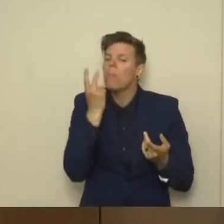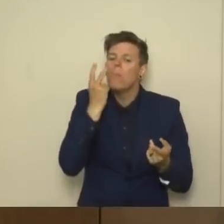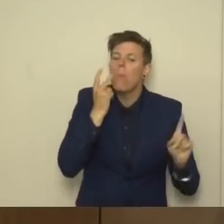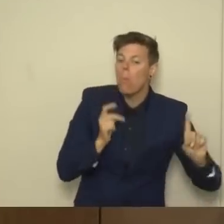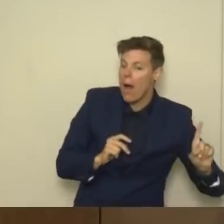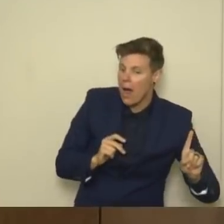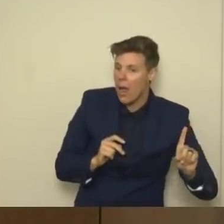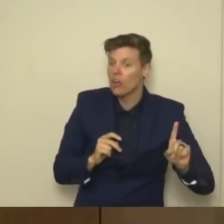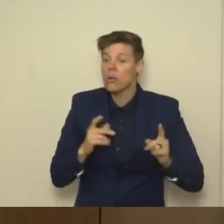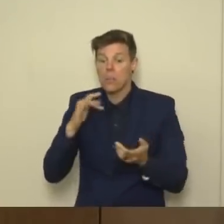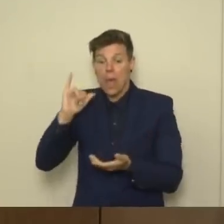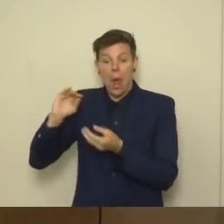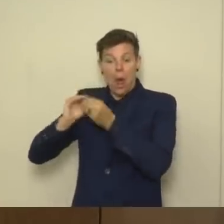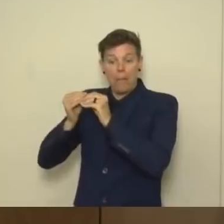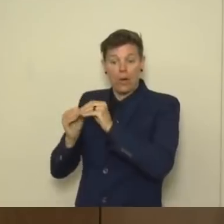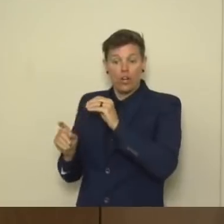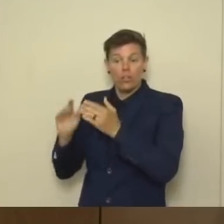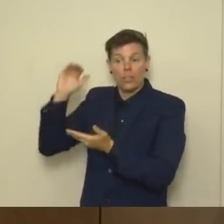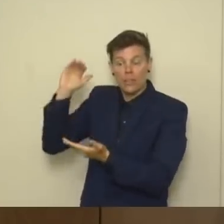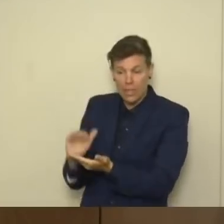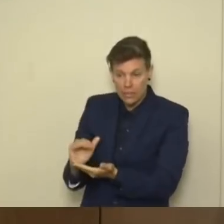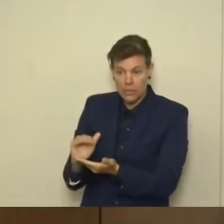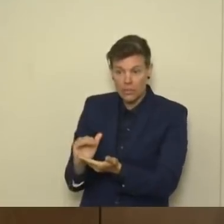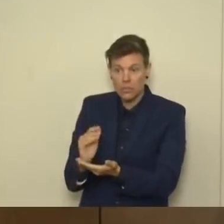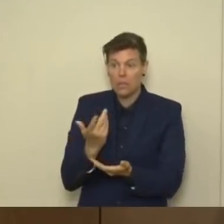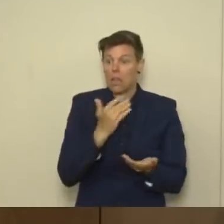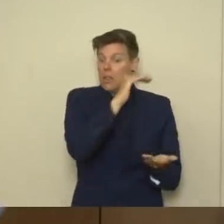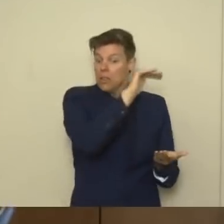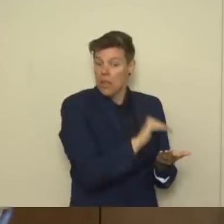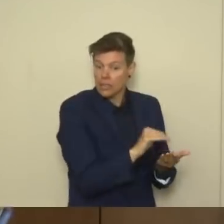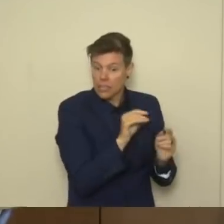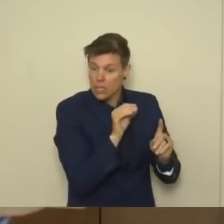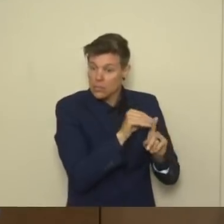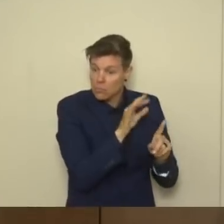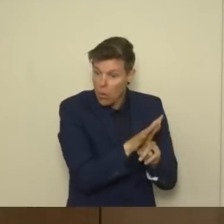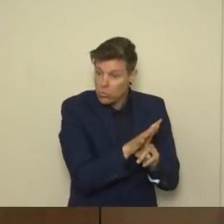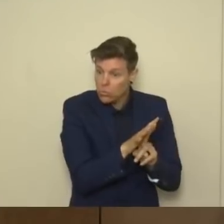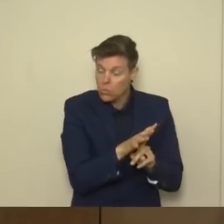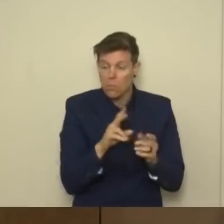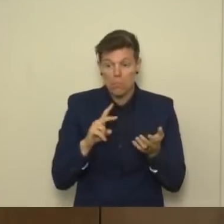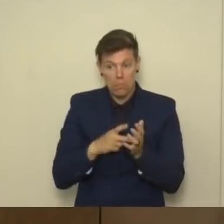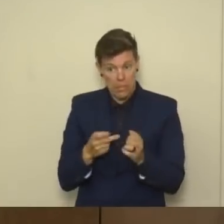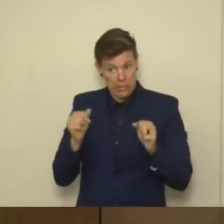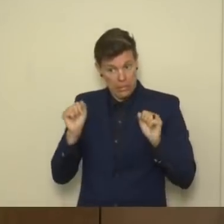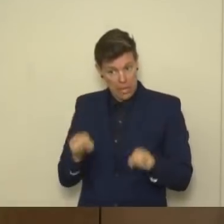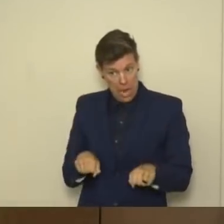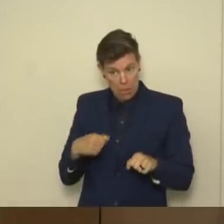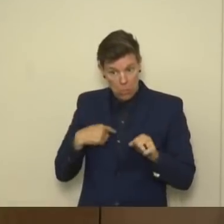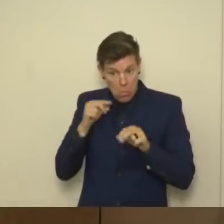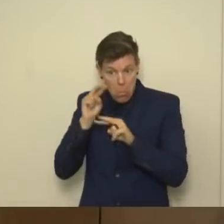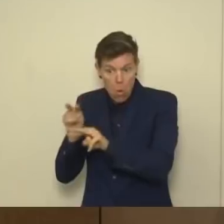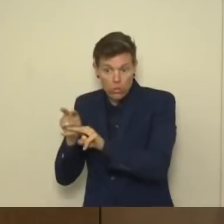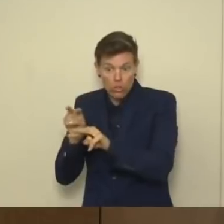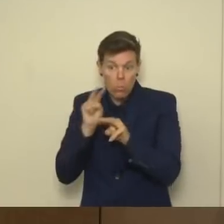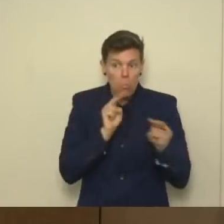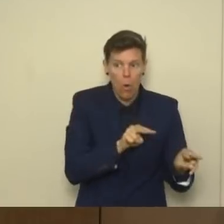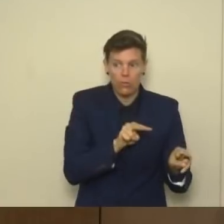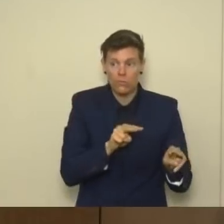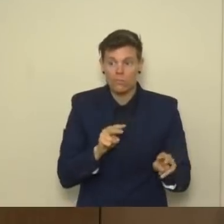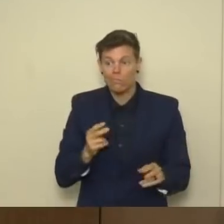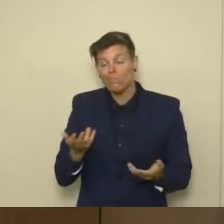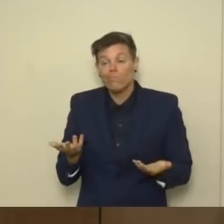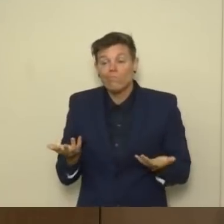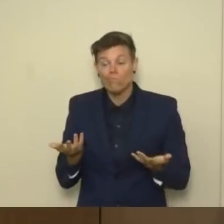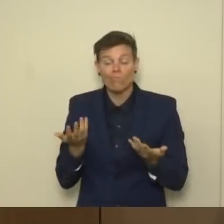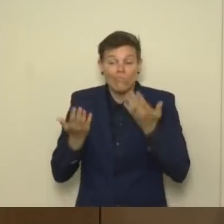down, to your point, does that limit where we can test in surveillance? Yes, it does. And when it does that, then